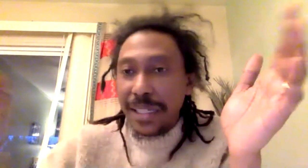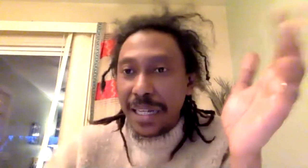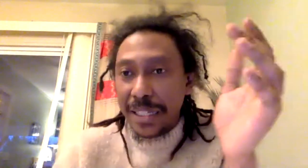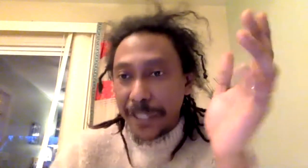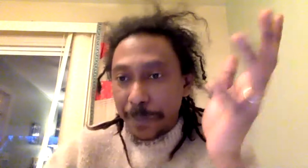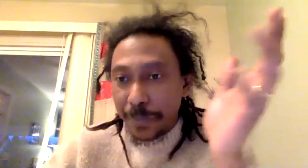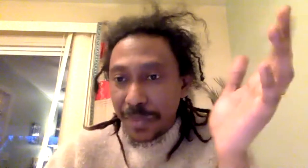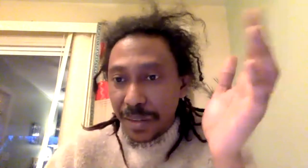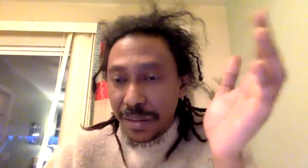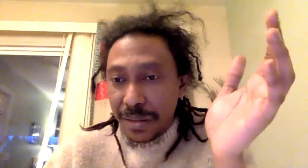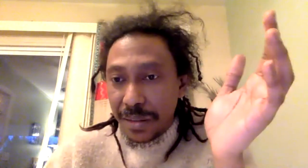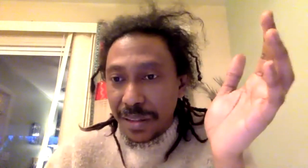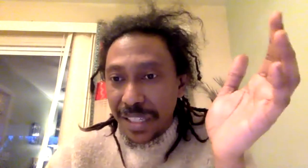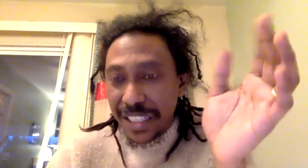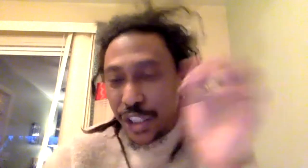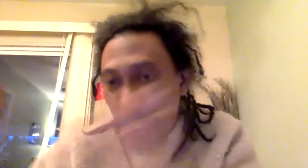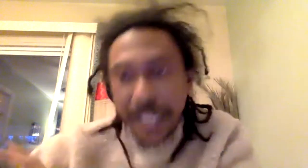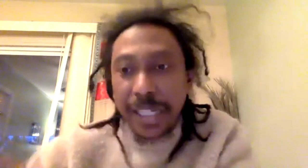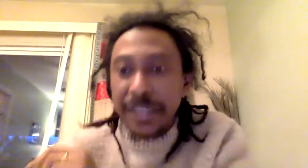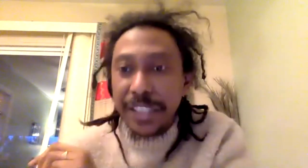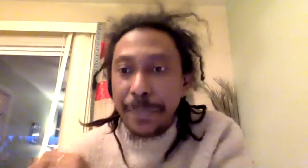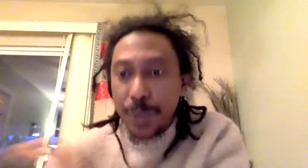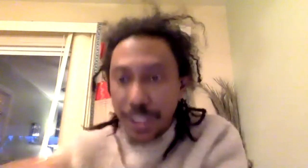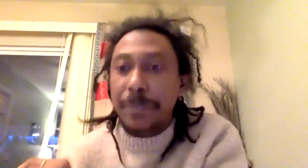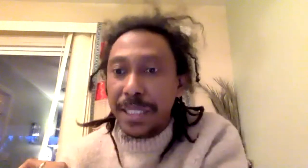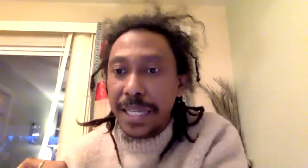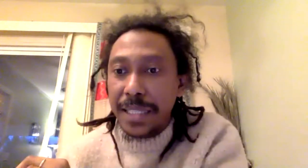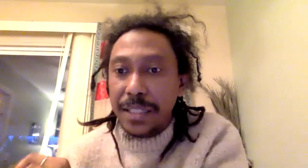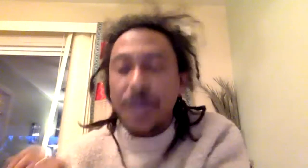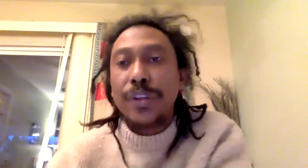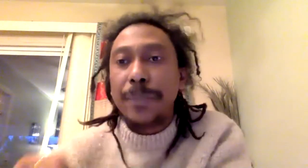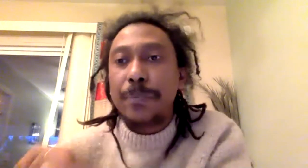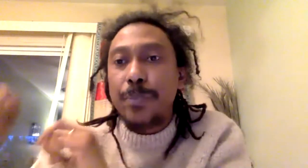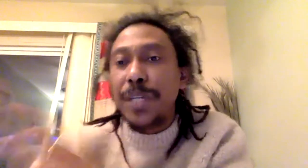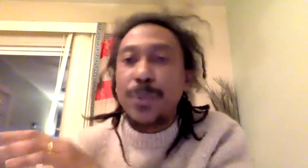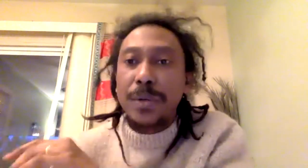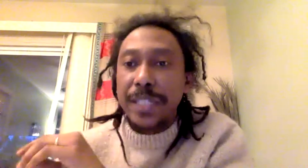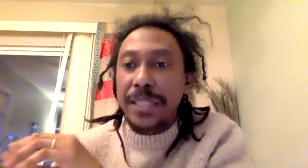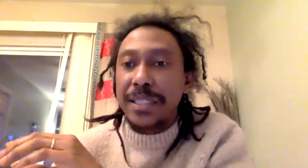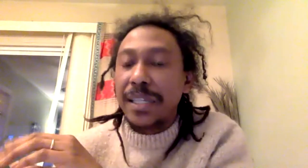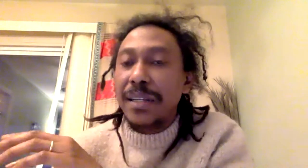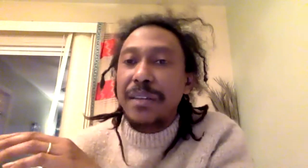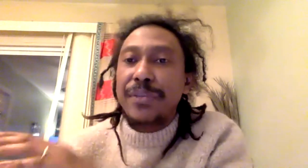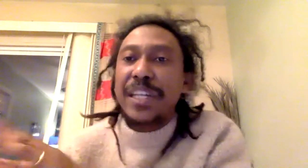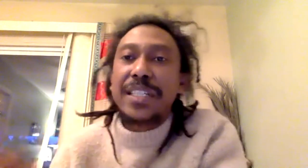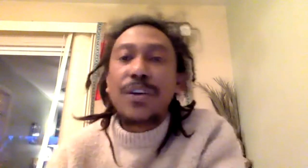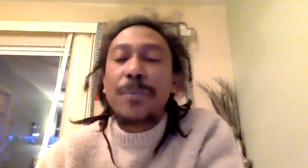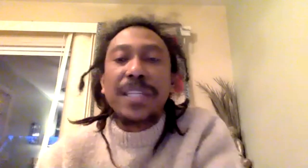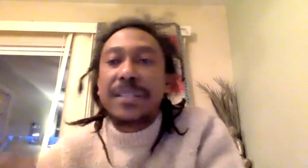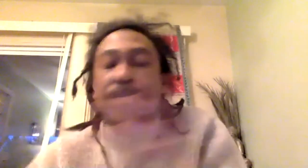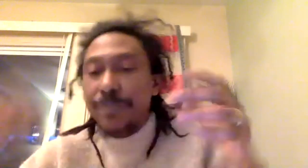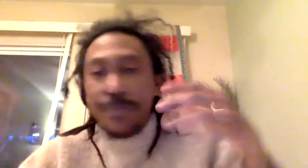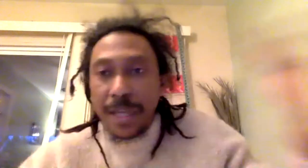kind of like a little tricky in the music business. So the people need very